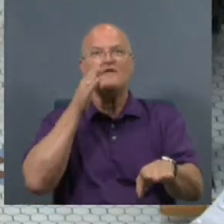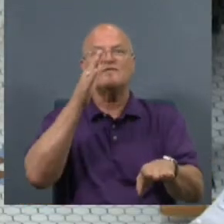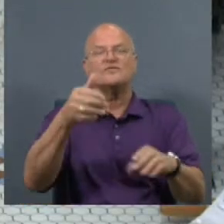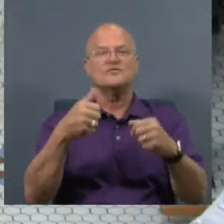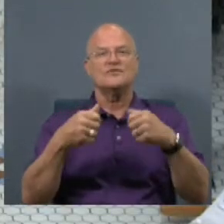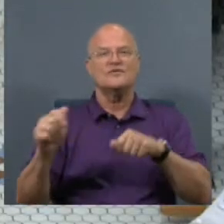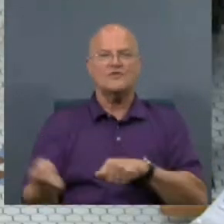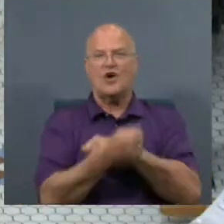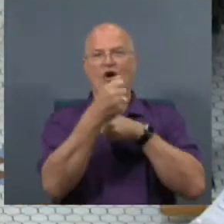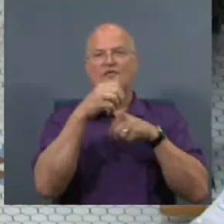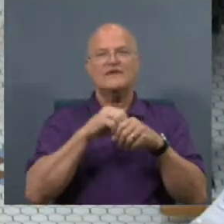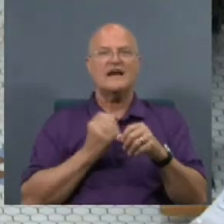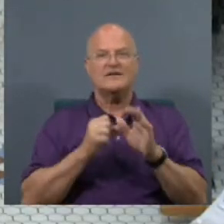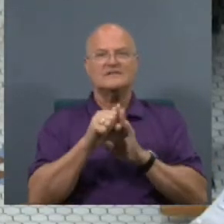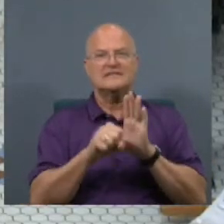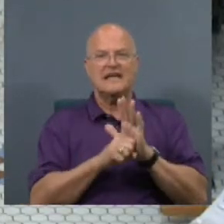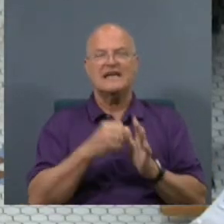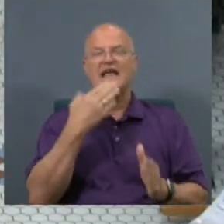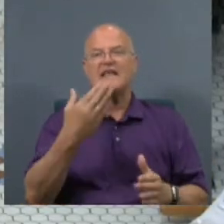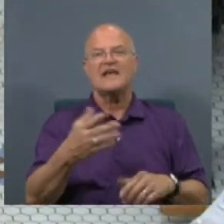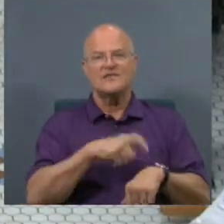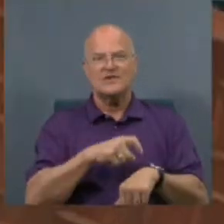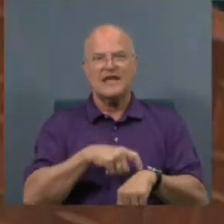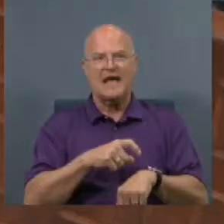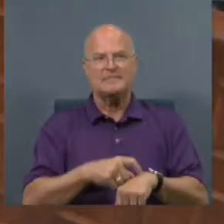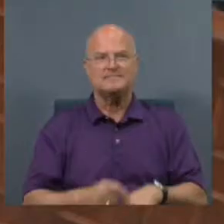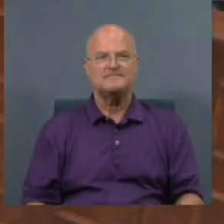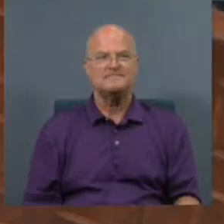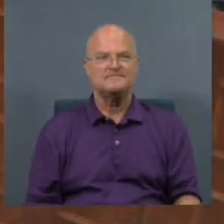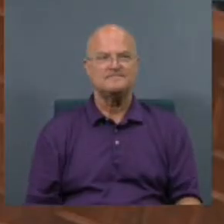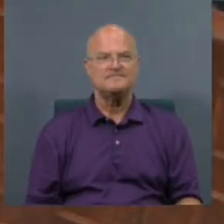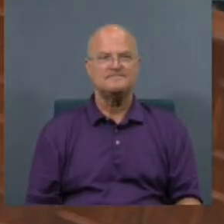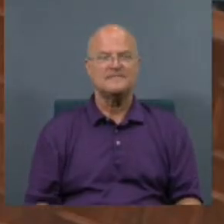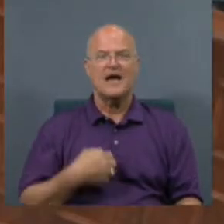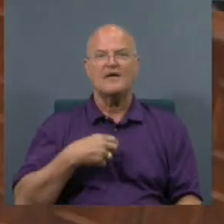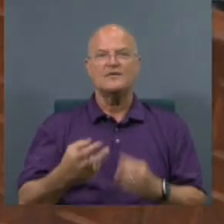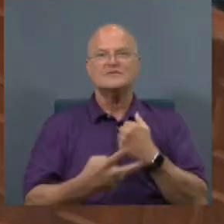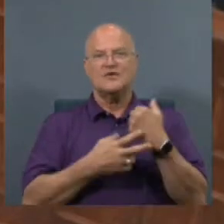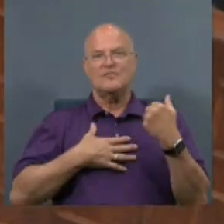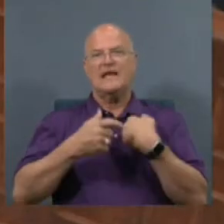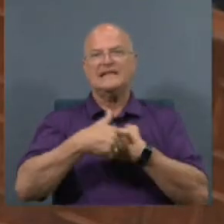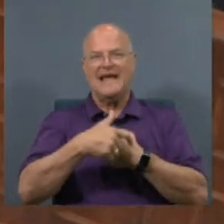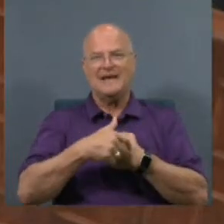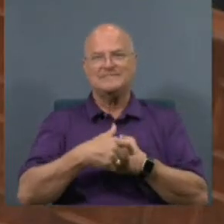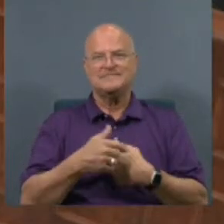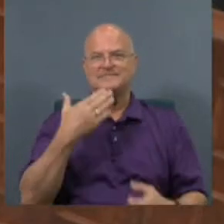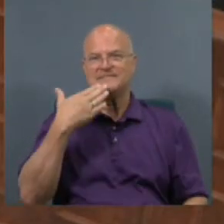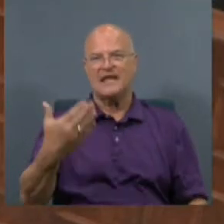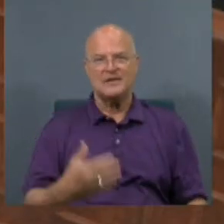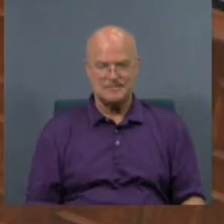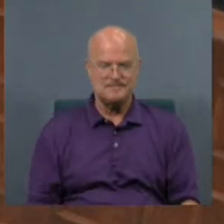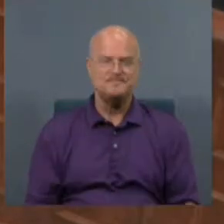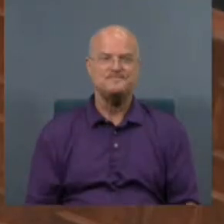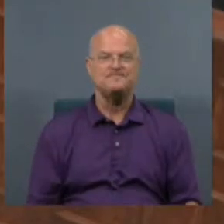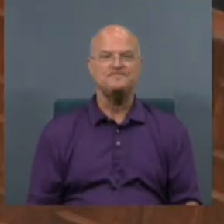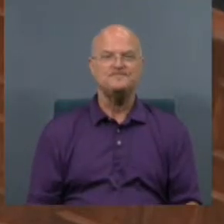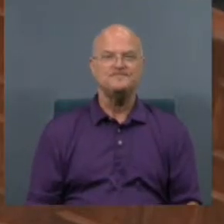in our state. Thank you for your time and consideration. And I'll reserve my time. Thank you.